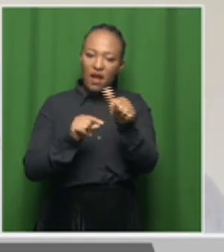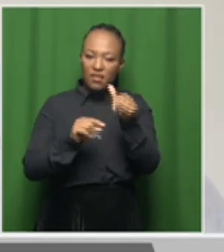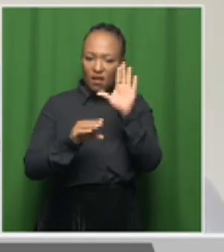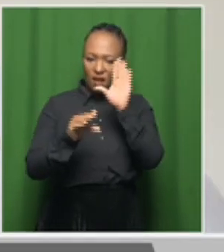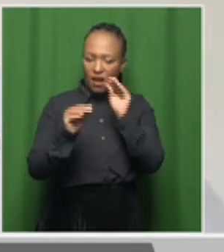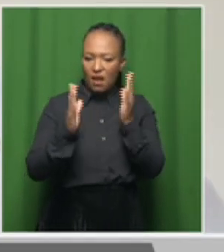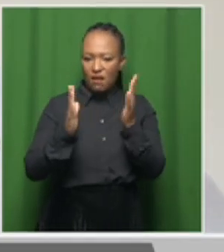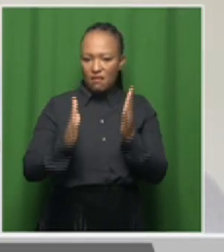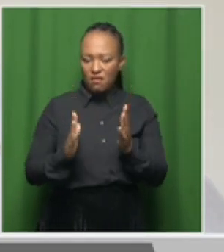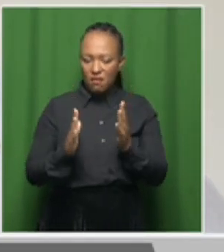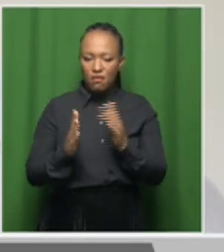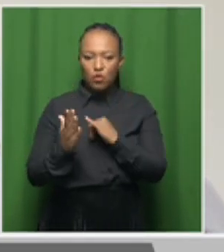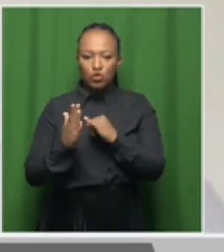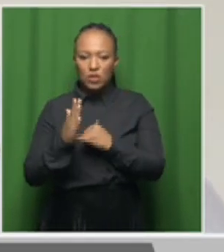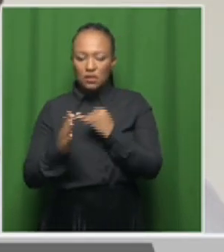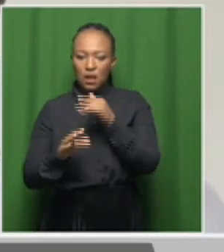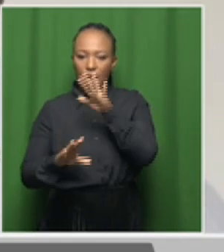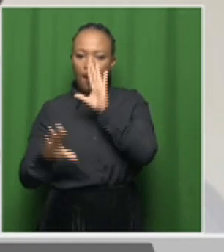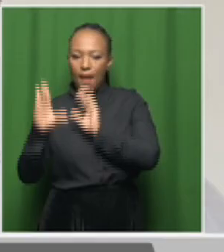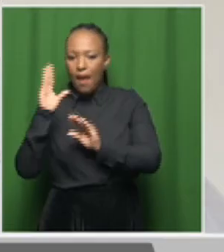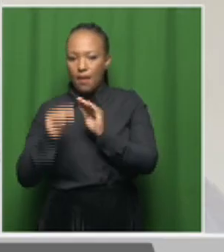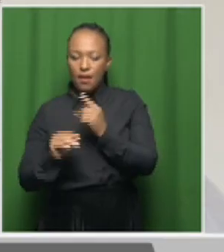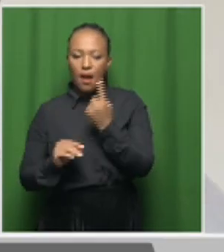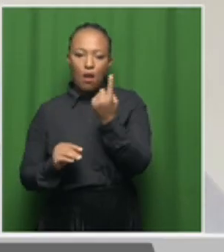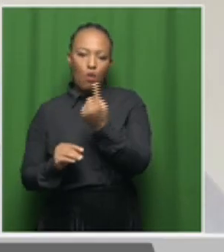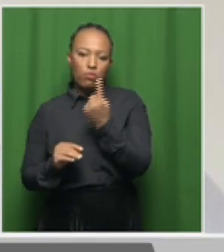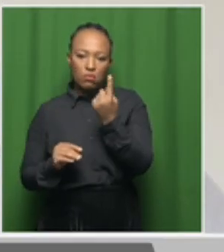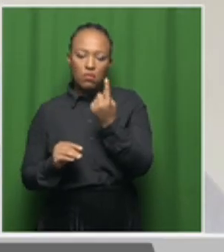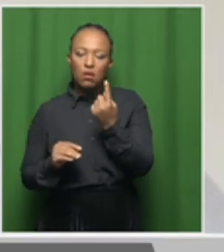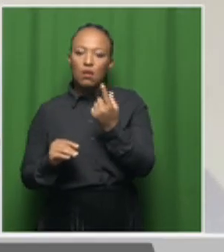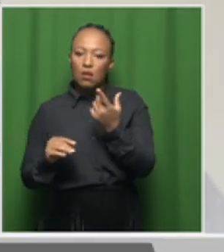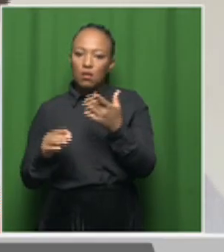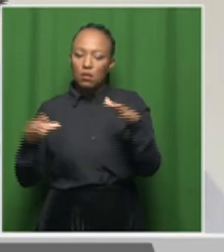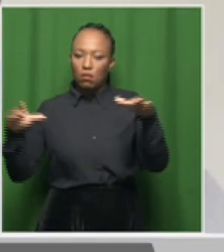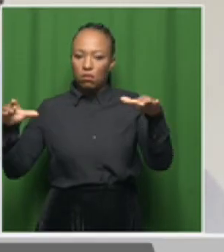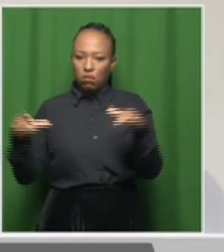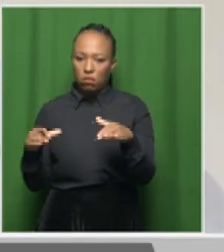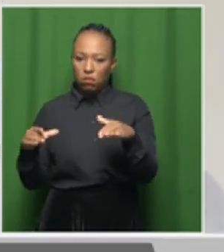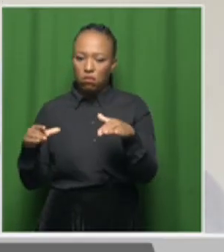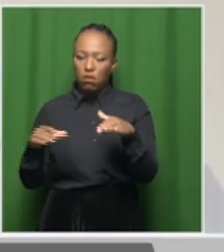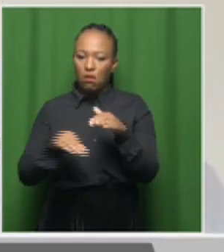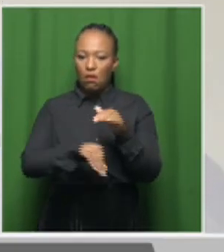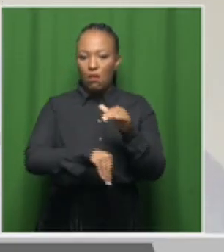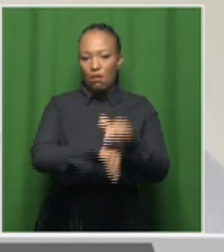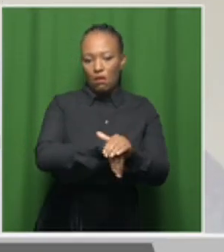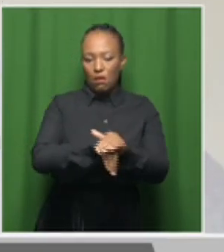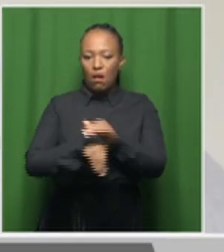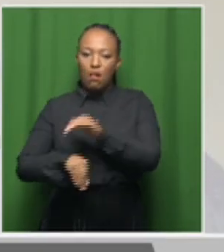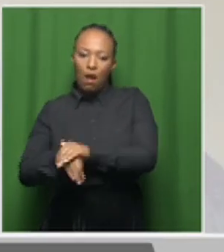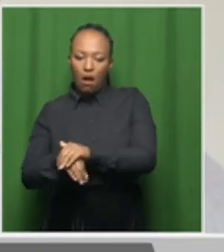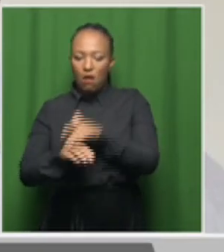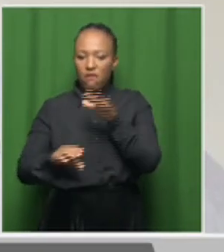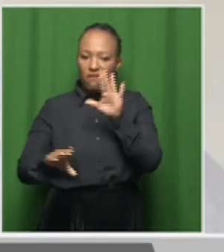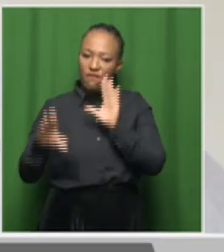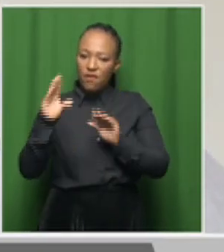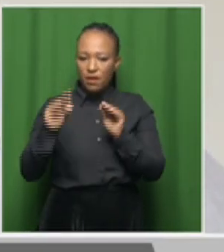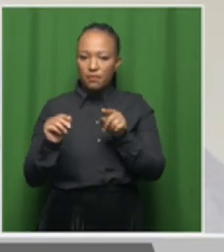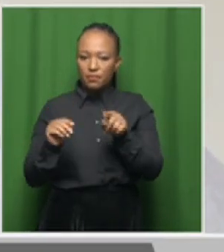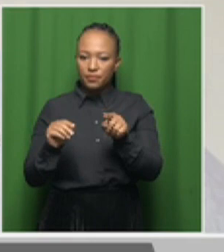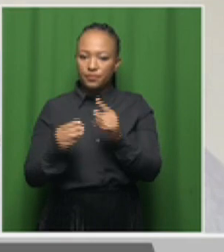where you're not just learning doing self-paced courses, but you're learning in a cohort, and then there's peer-to-peer learning. Okay. So every week